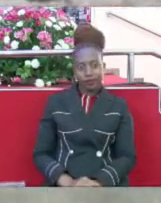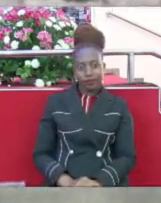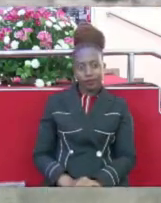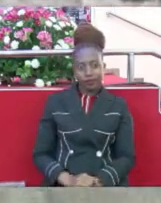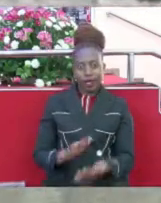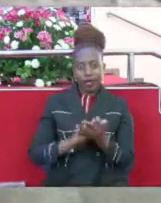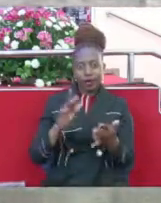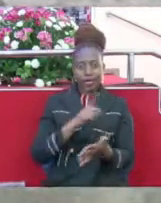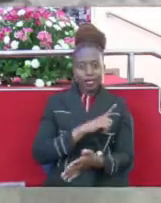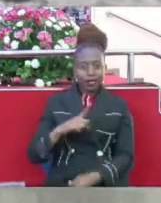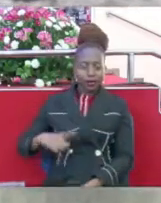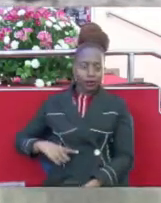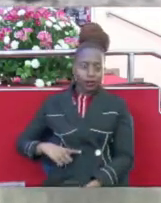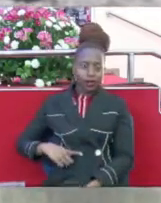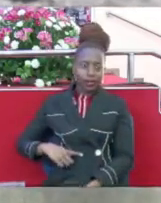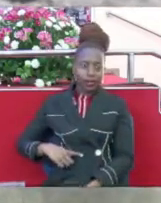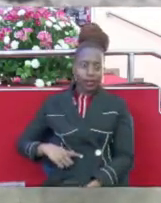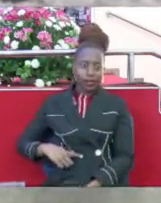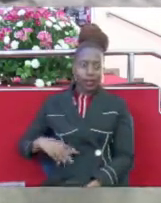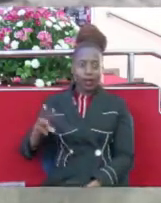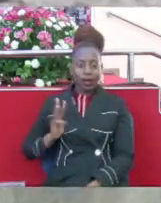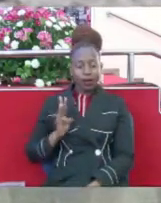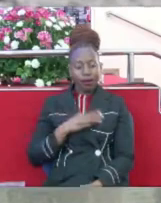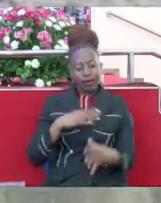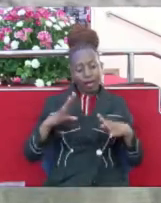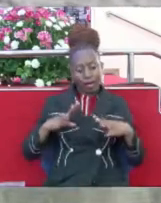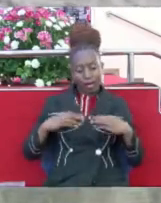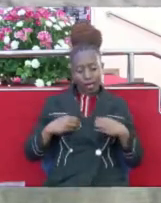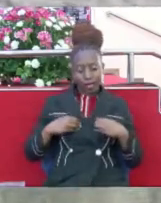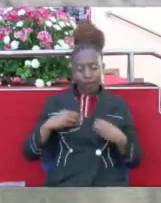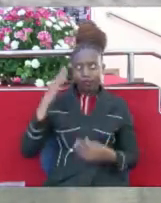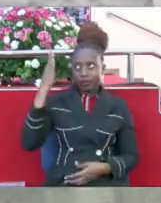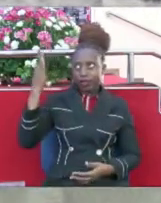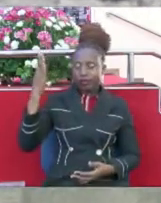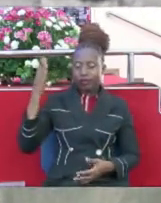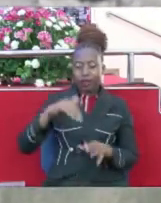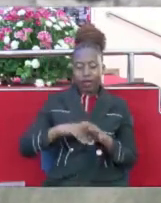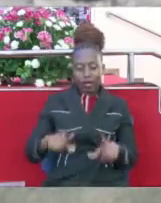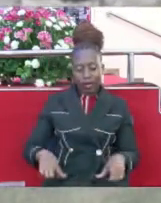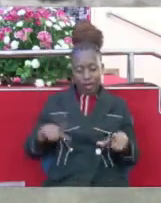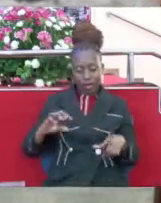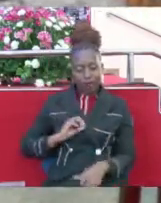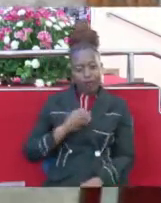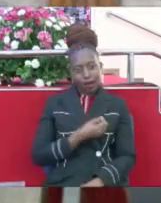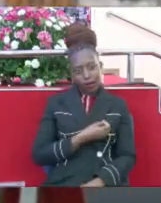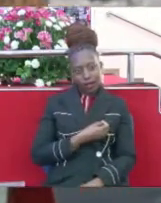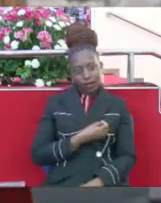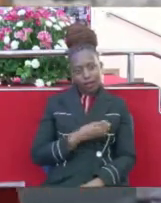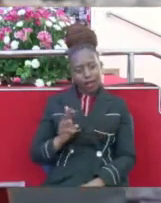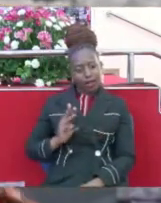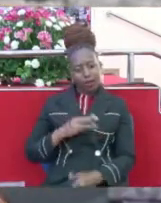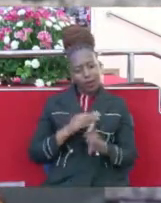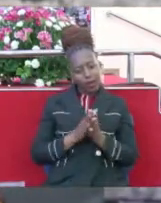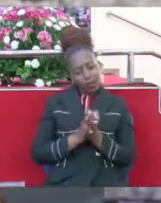Amen. We allow him into our lives. We open out for him to come and transform